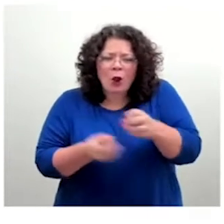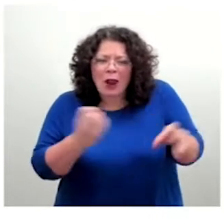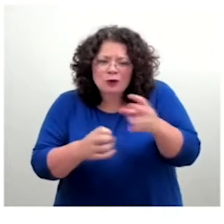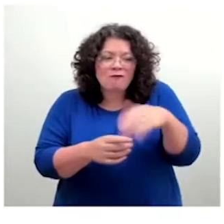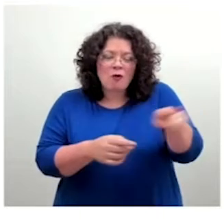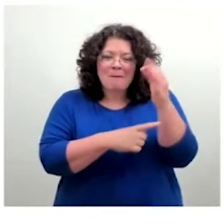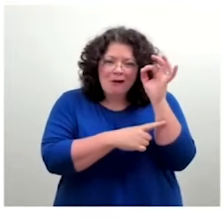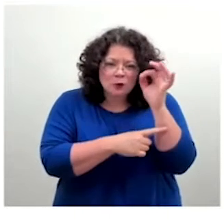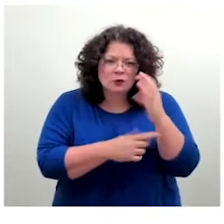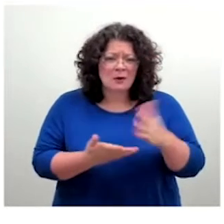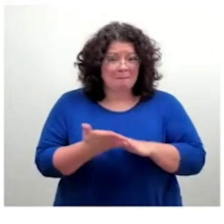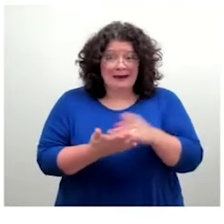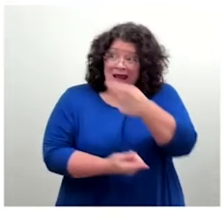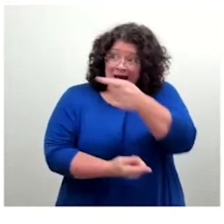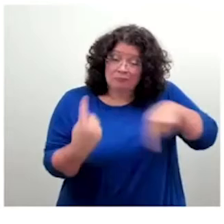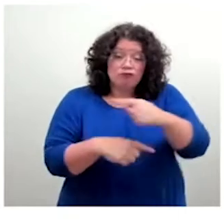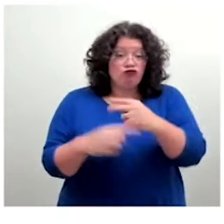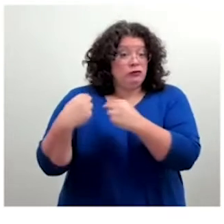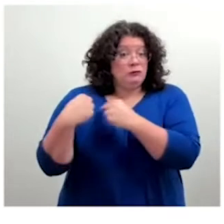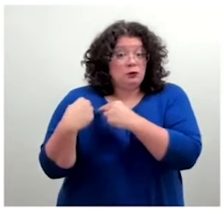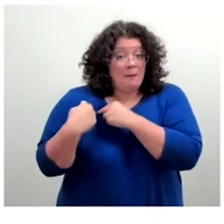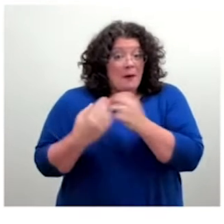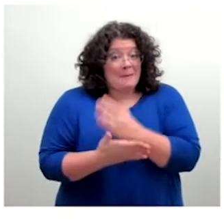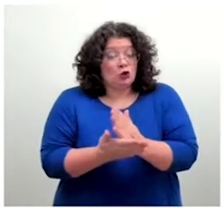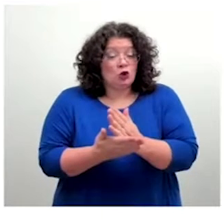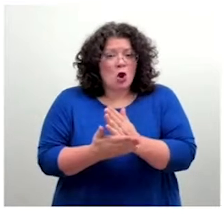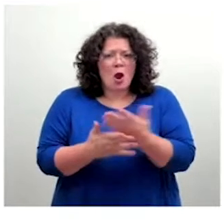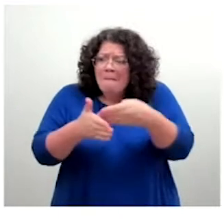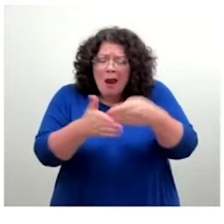no barriers that might prevent people from interacting with government.